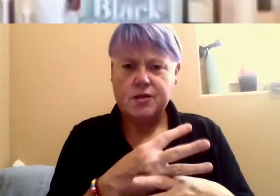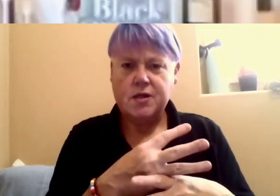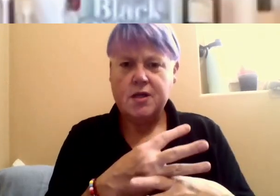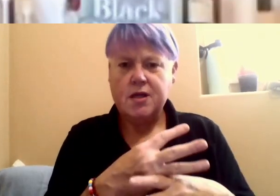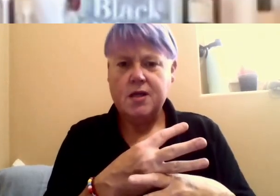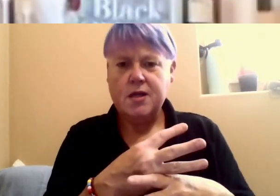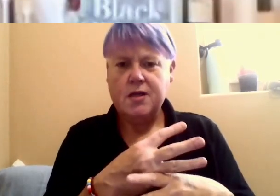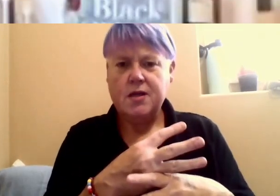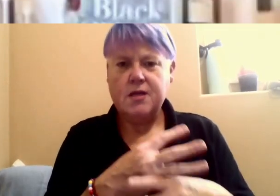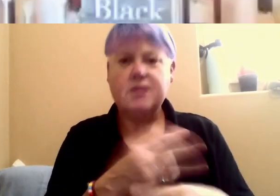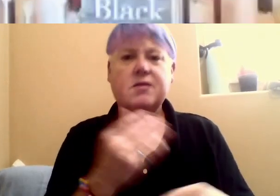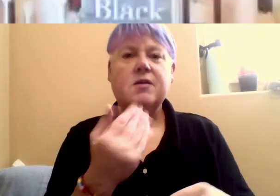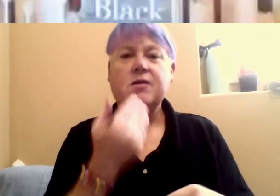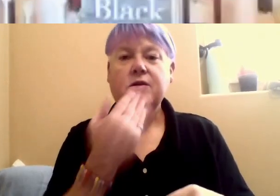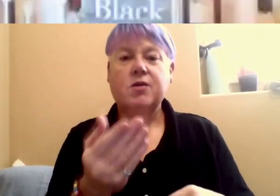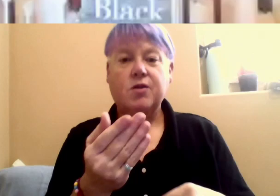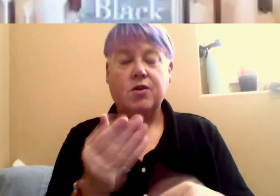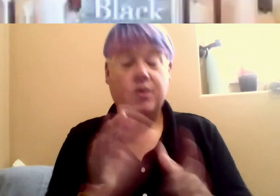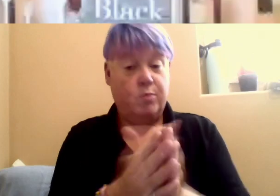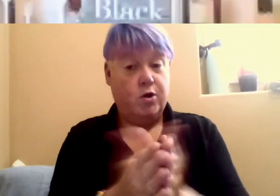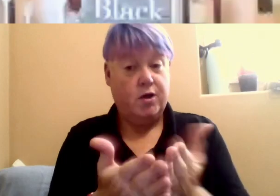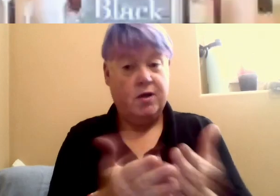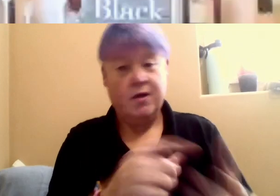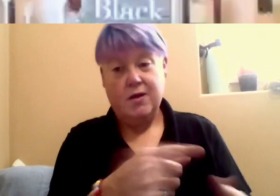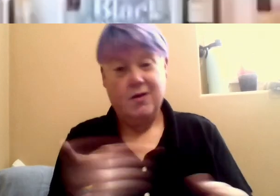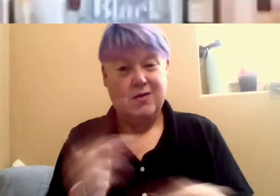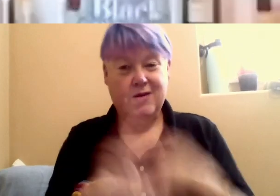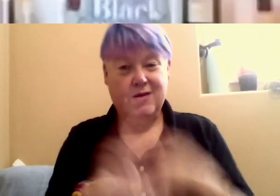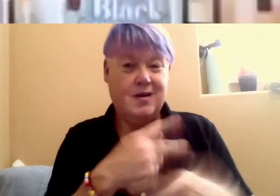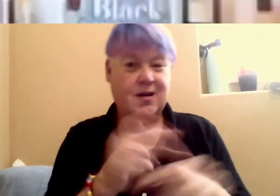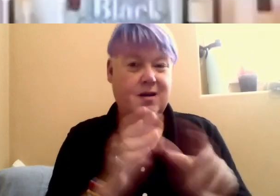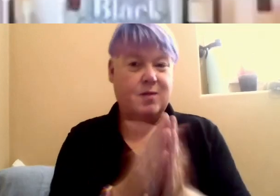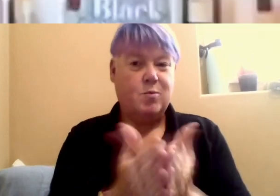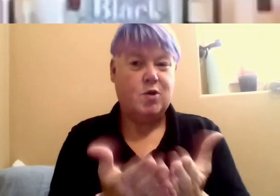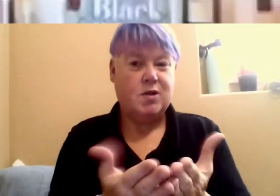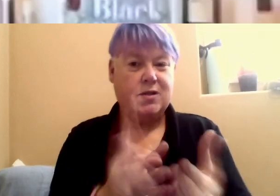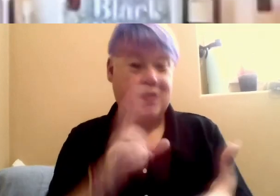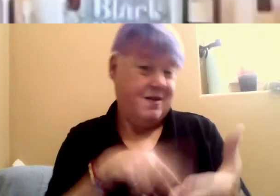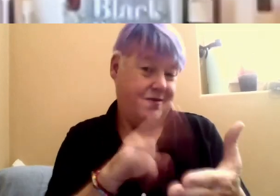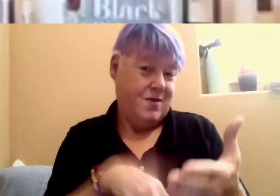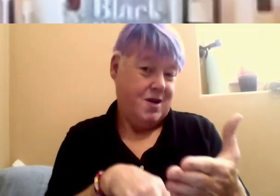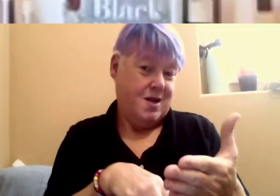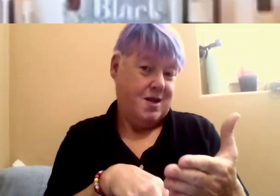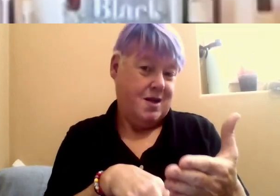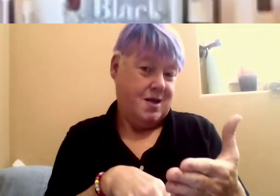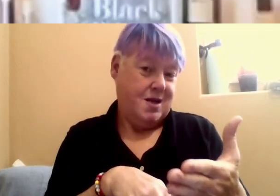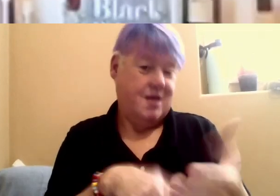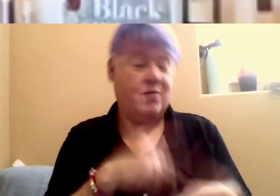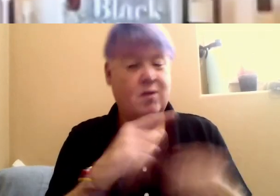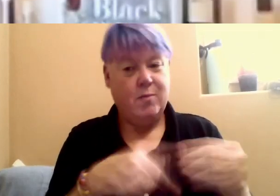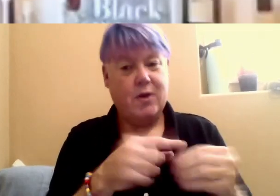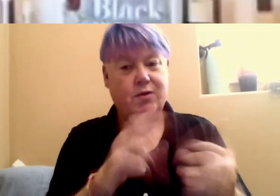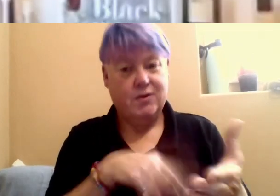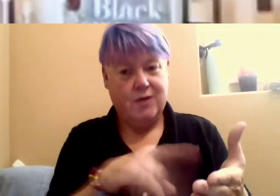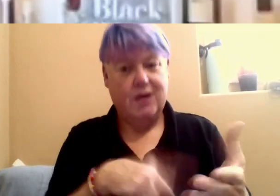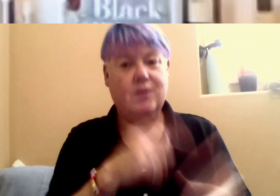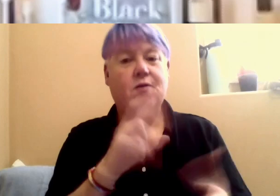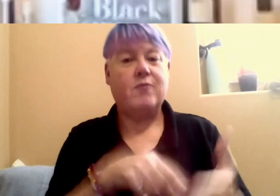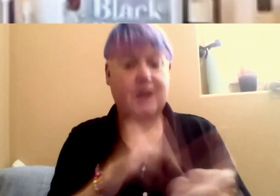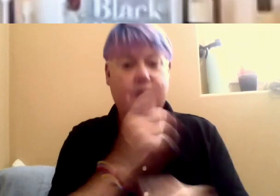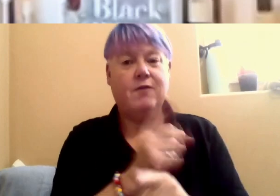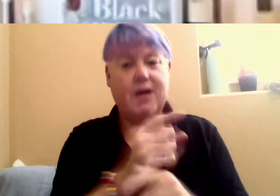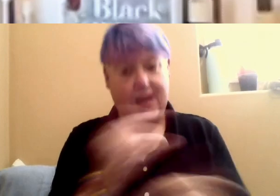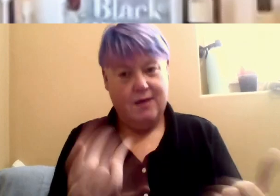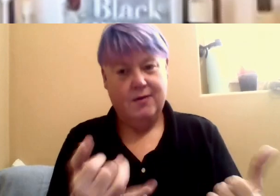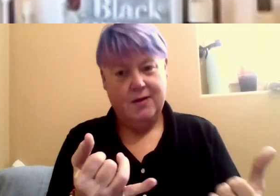is a great book. So yeah, those are kind of the books that I've just read, about to read, or reading right now. So yeah.